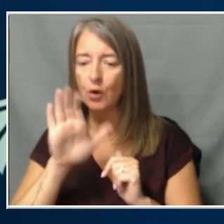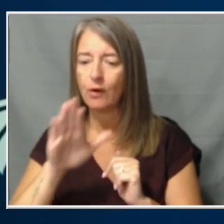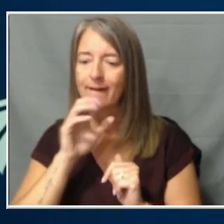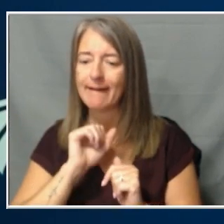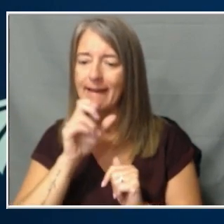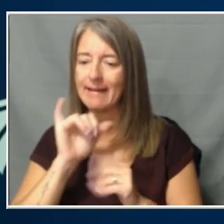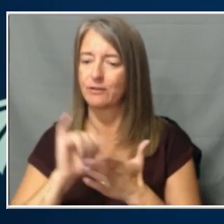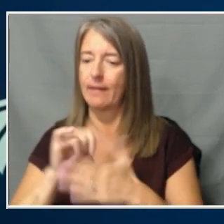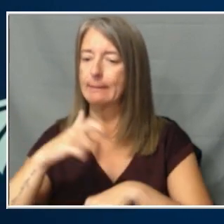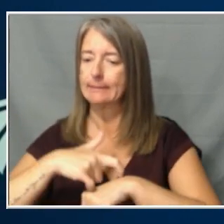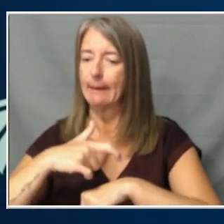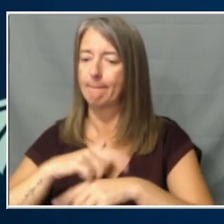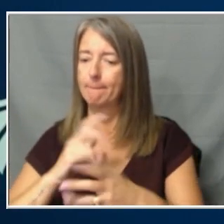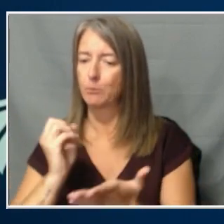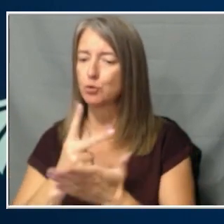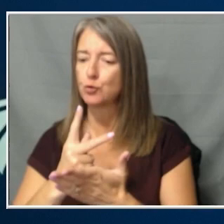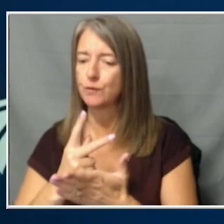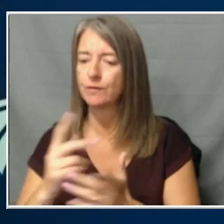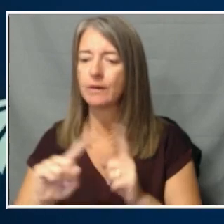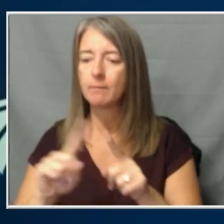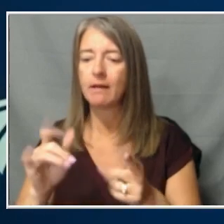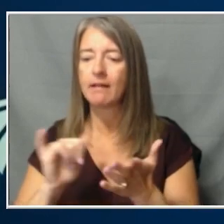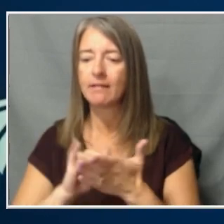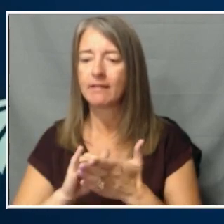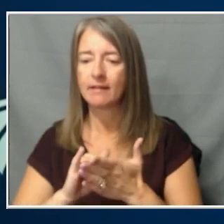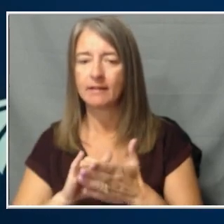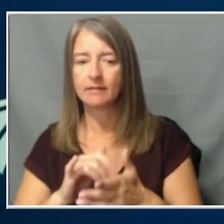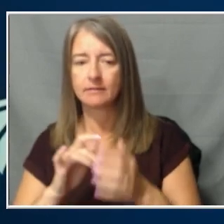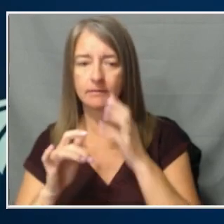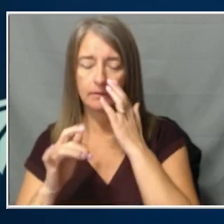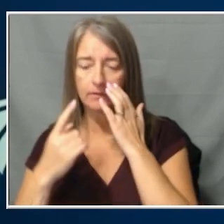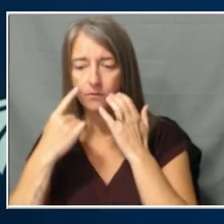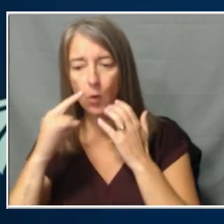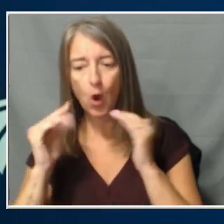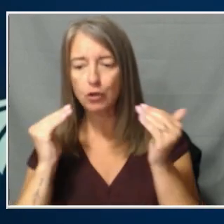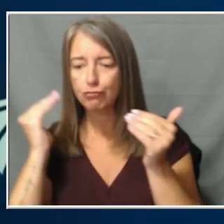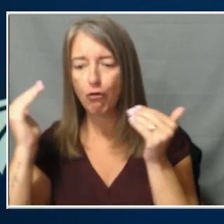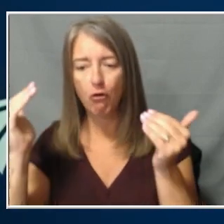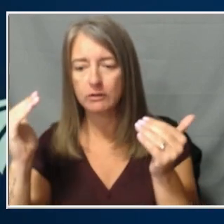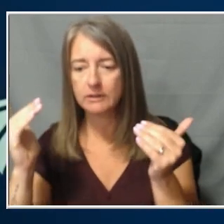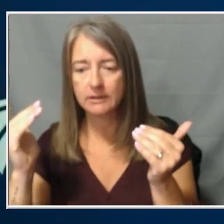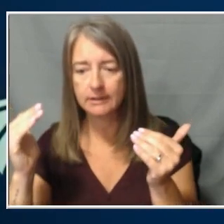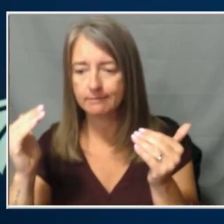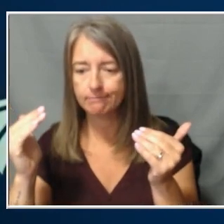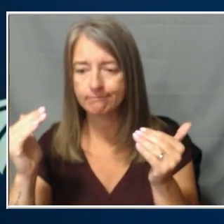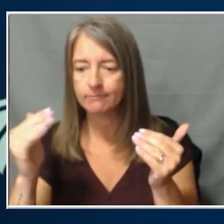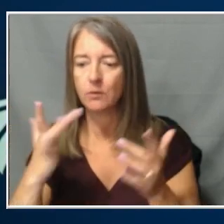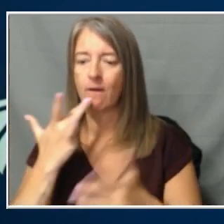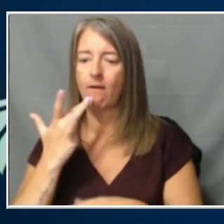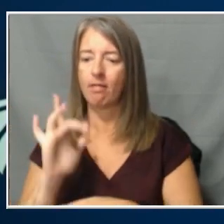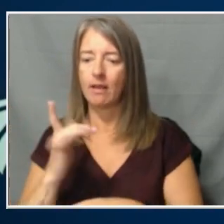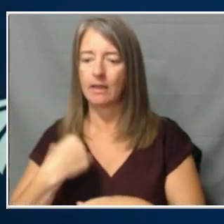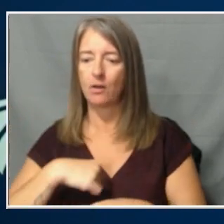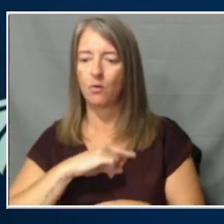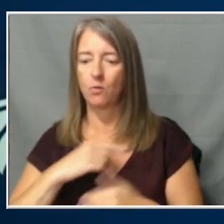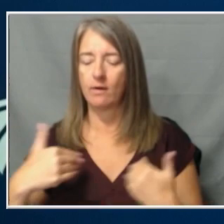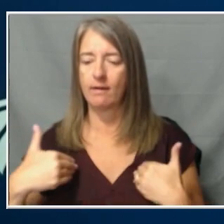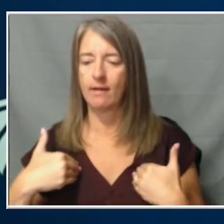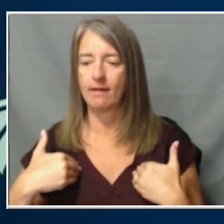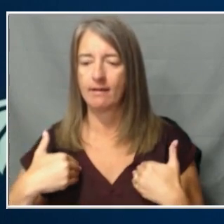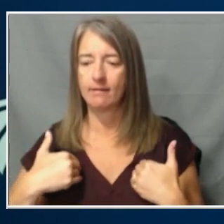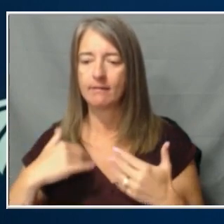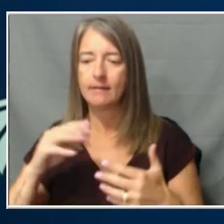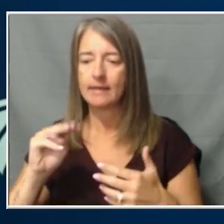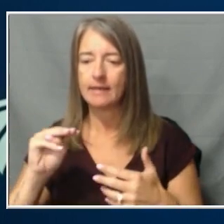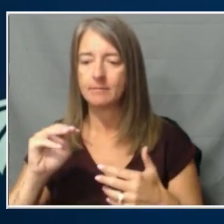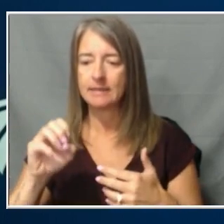time. And at that time it was not approved for adults. So in that sense we are lucky that we had that FDA approval to